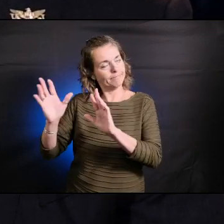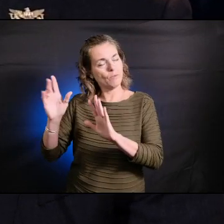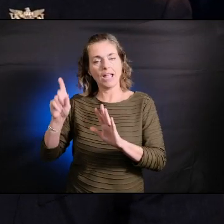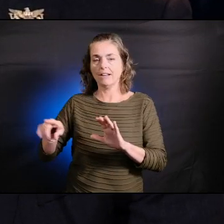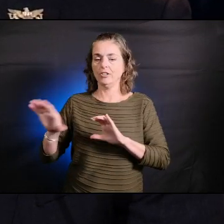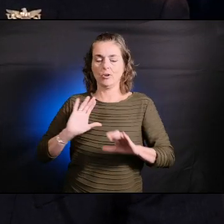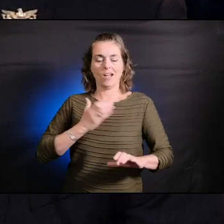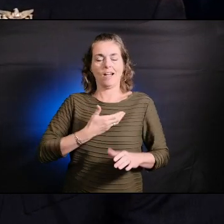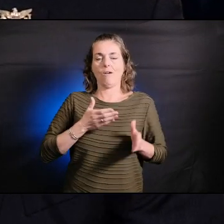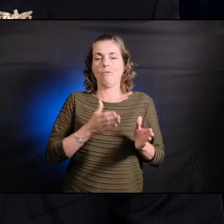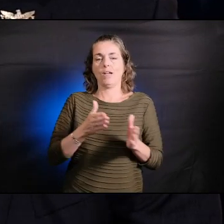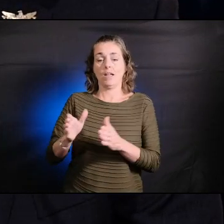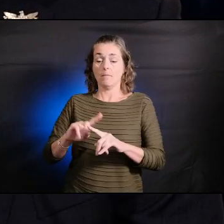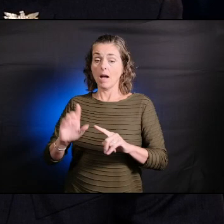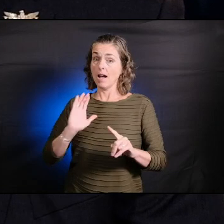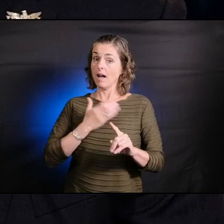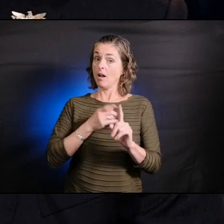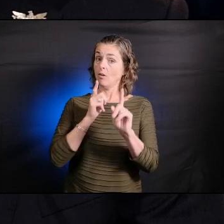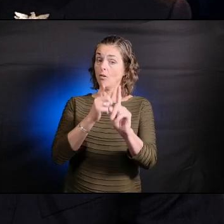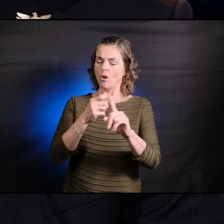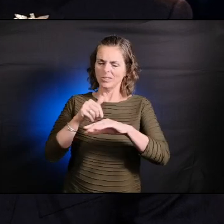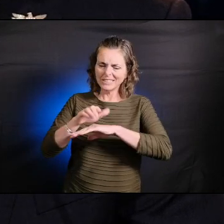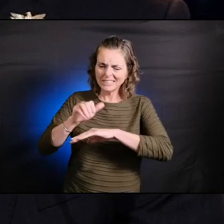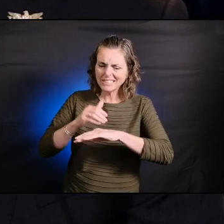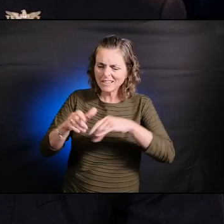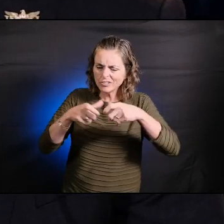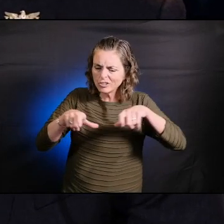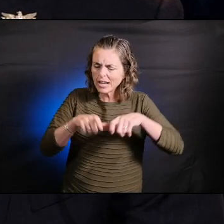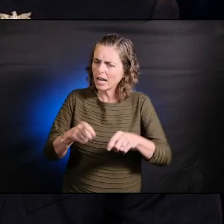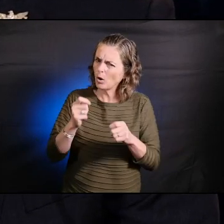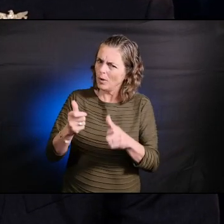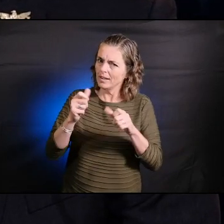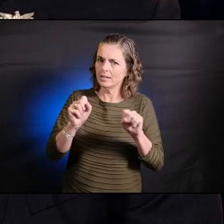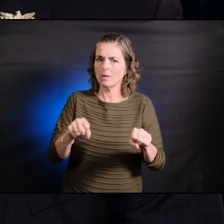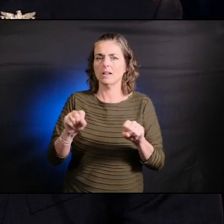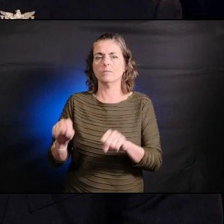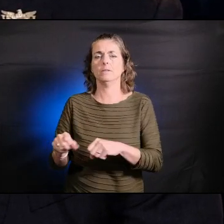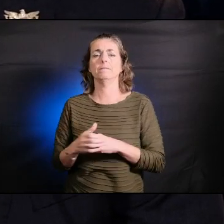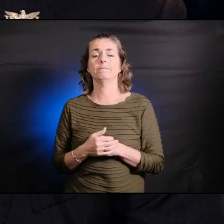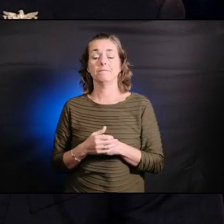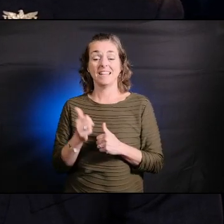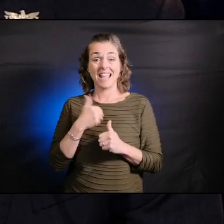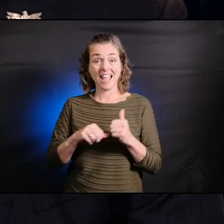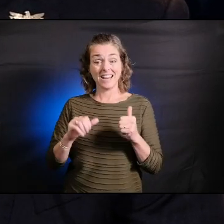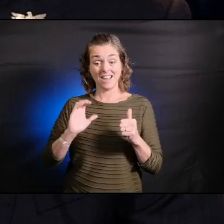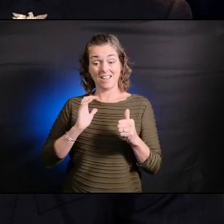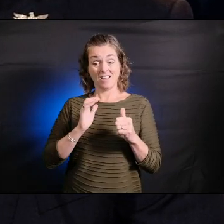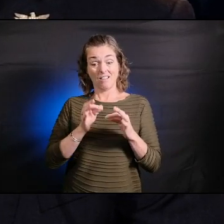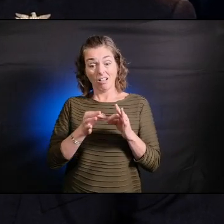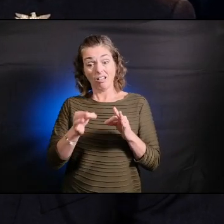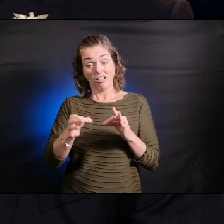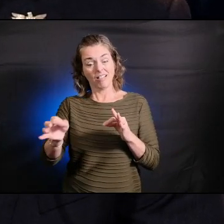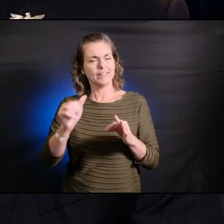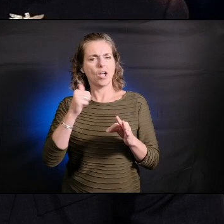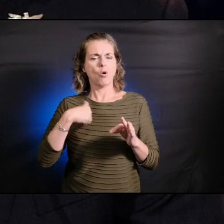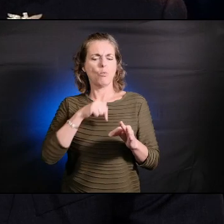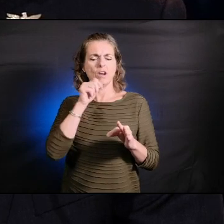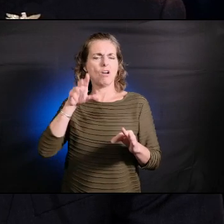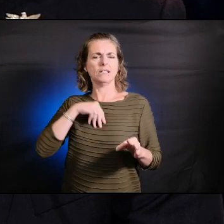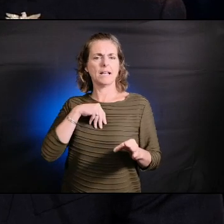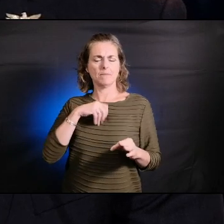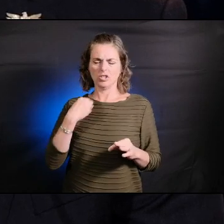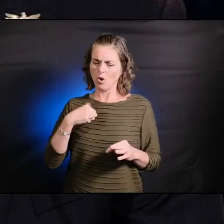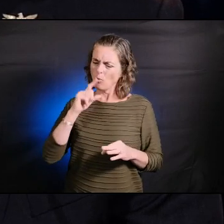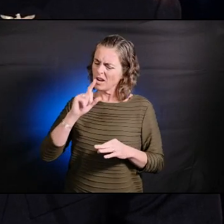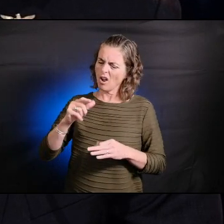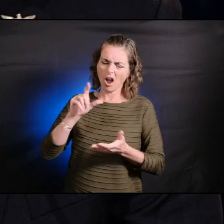trying to get the checks to you as quickly as possible. Any further delays are not acceptable. So we're cranking those out